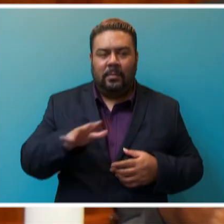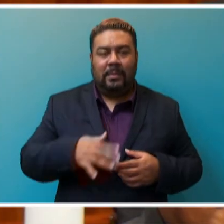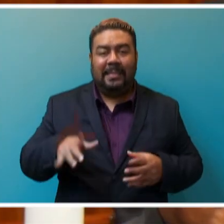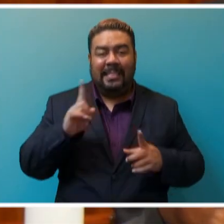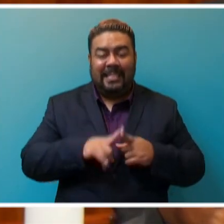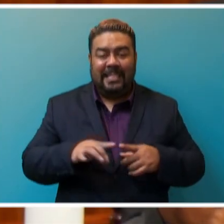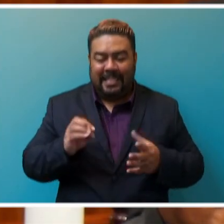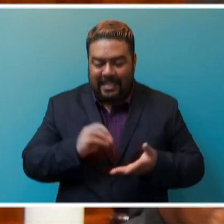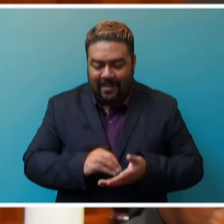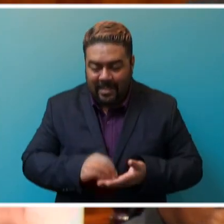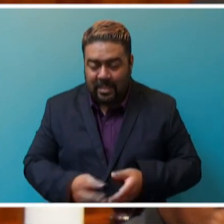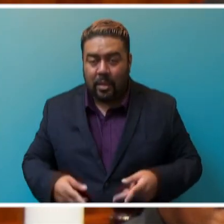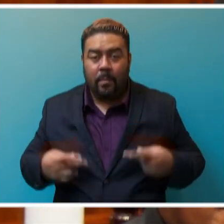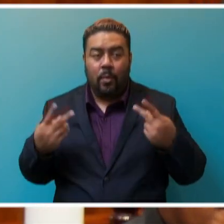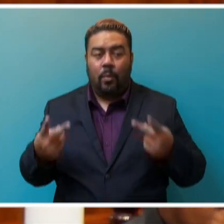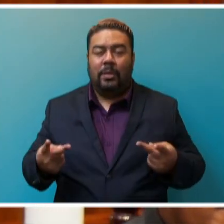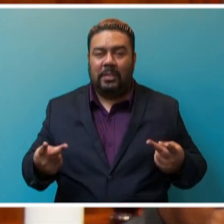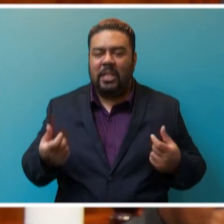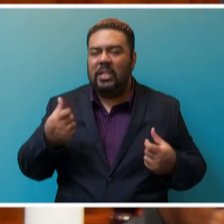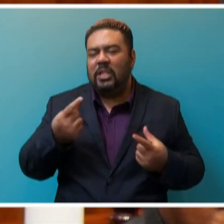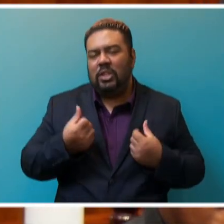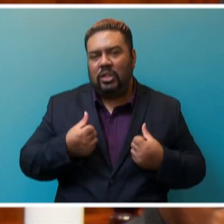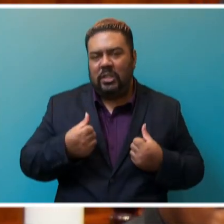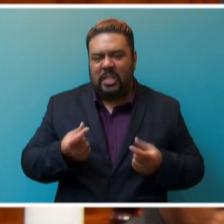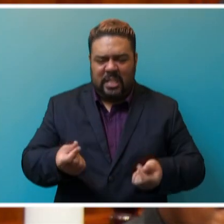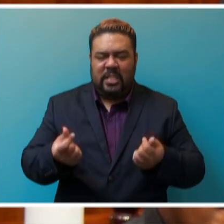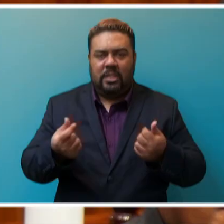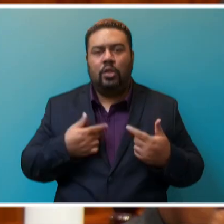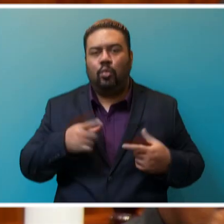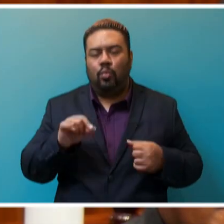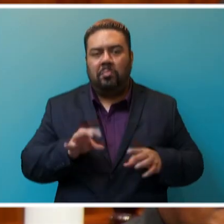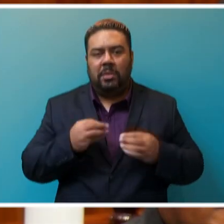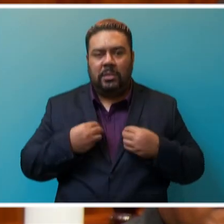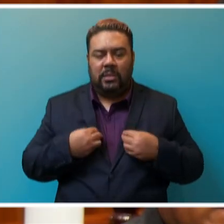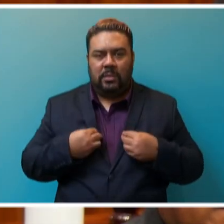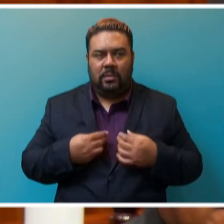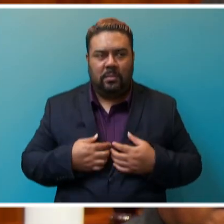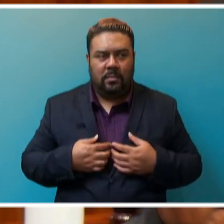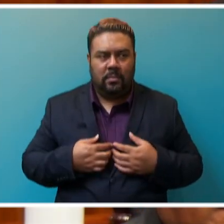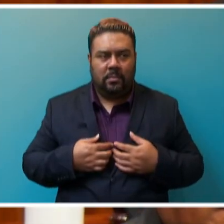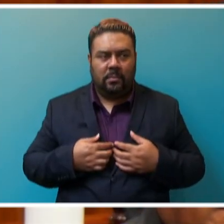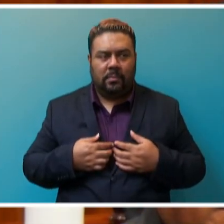for promoting ease of doing business. Mr. Speaker, sir, a